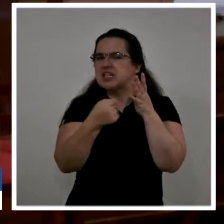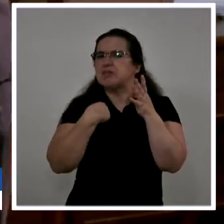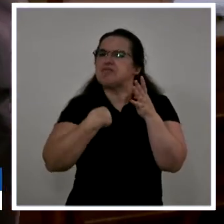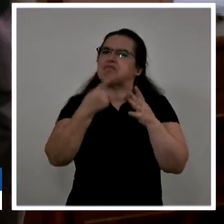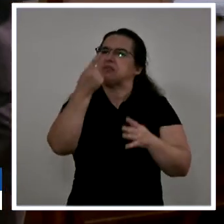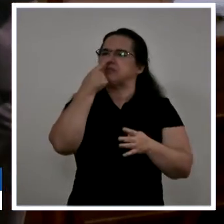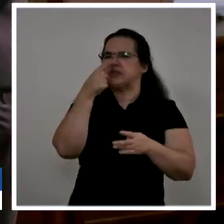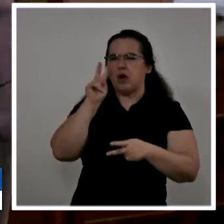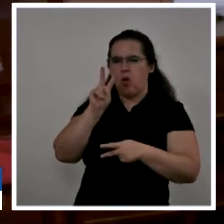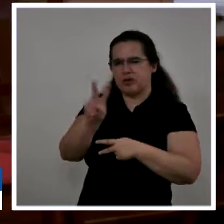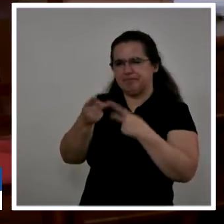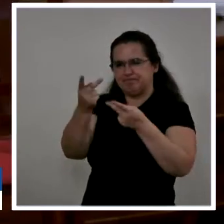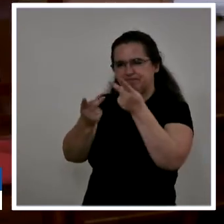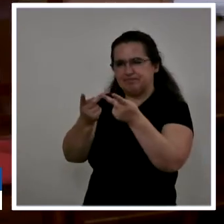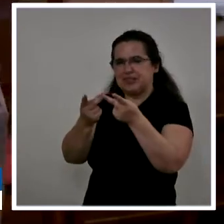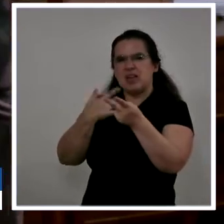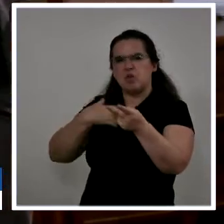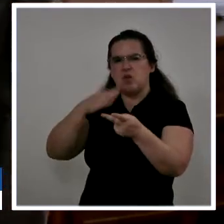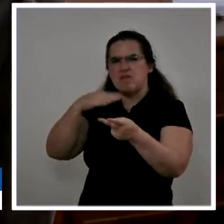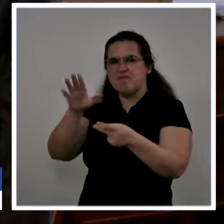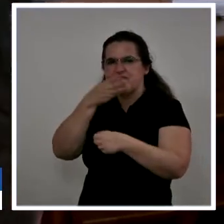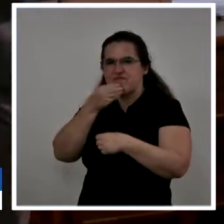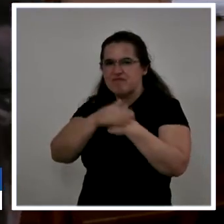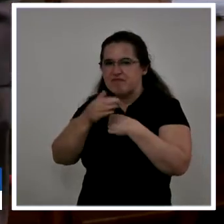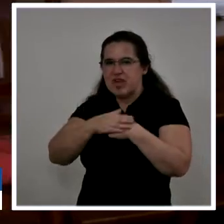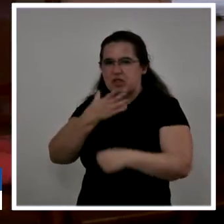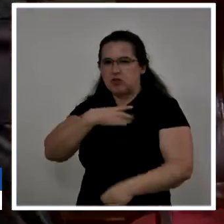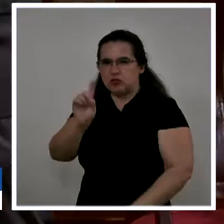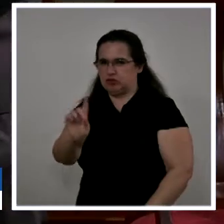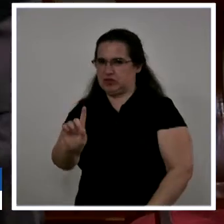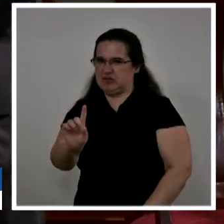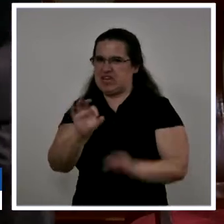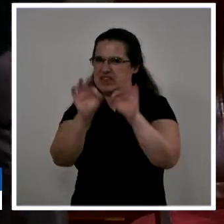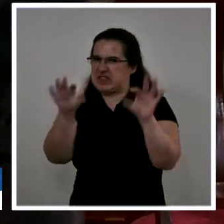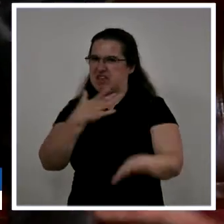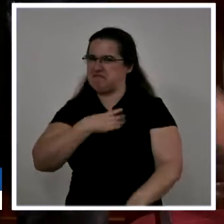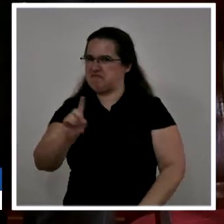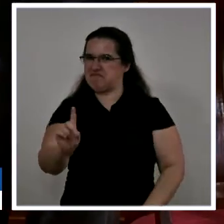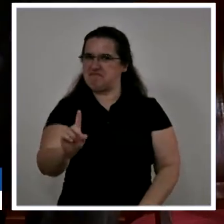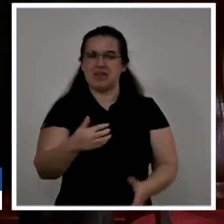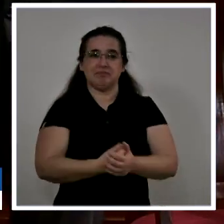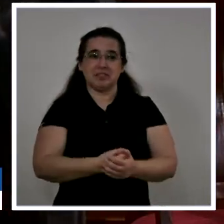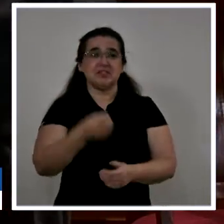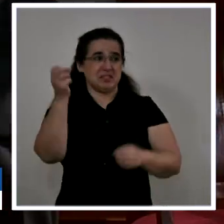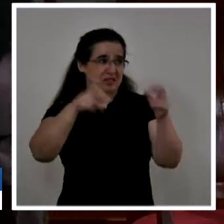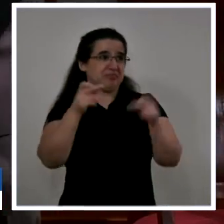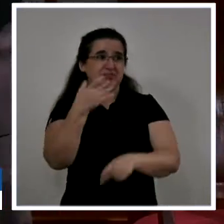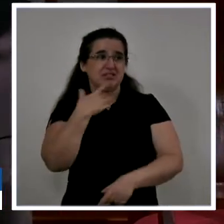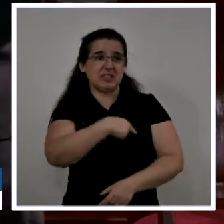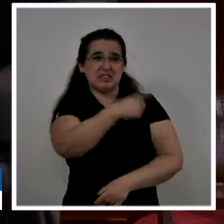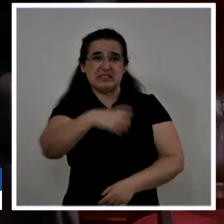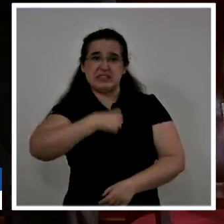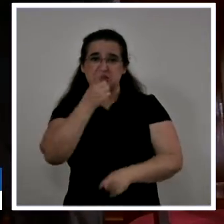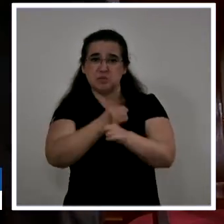características que eu olho para eles e digo, quando eu for mais velho, eu não gostava de ser assim. Anybody else sort of? Já vos aconteceu isto? Têm esta experiência e partilham